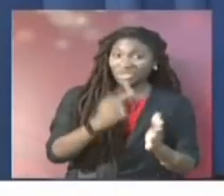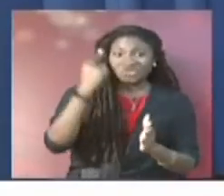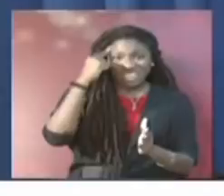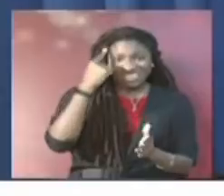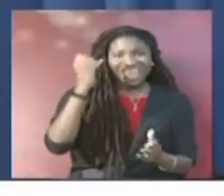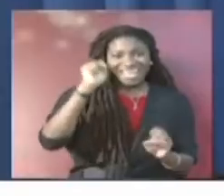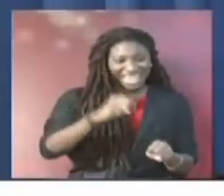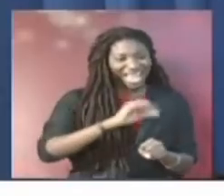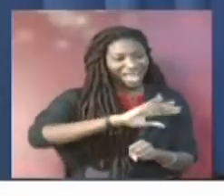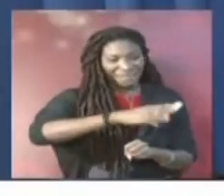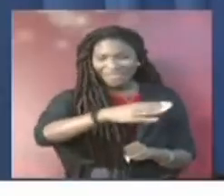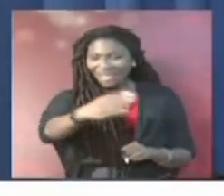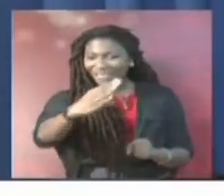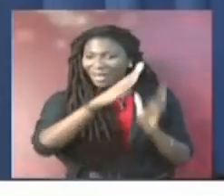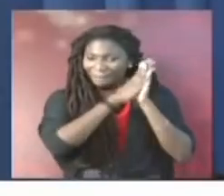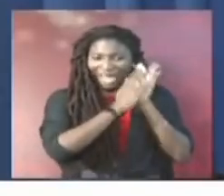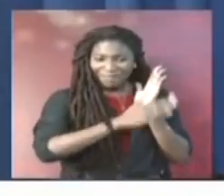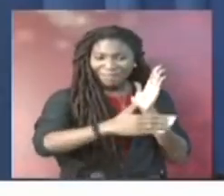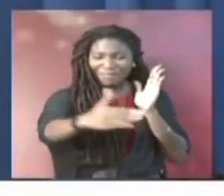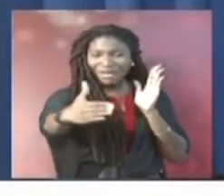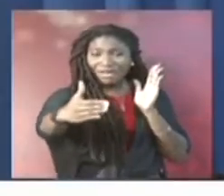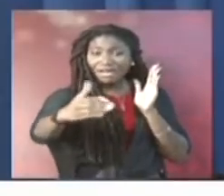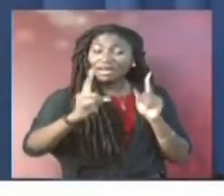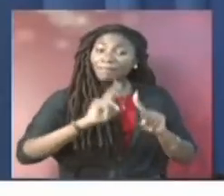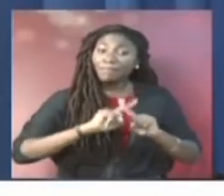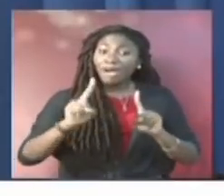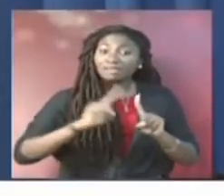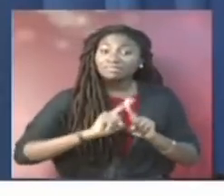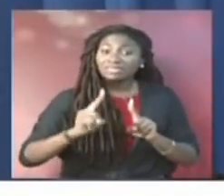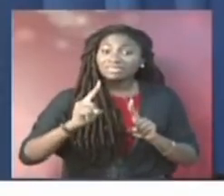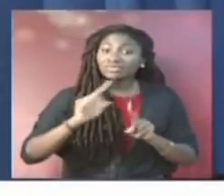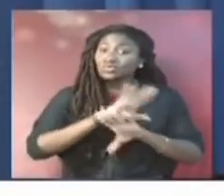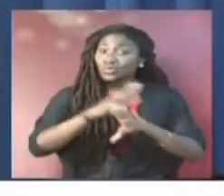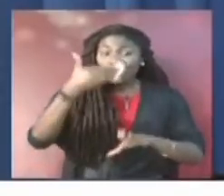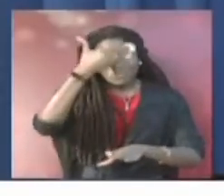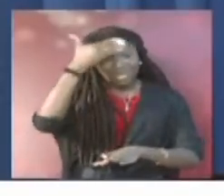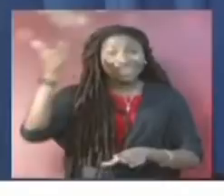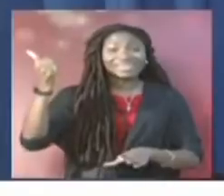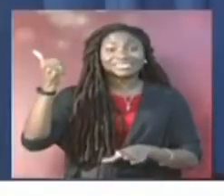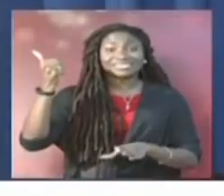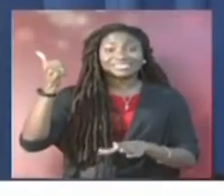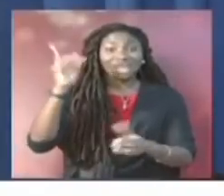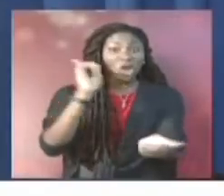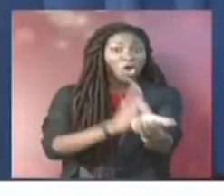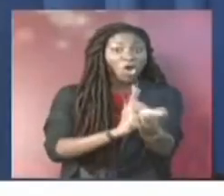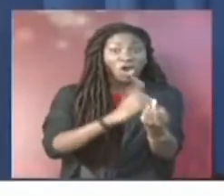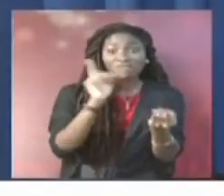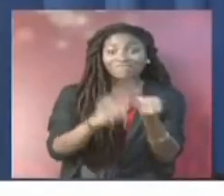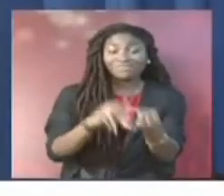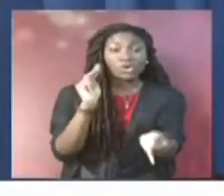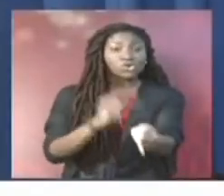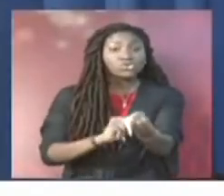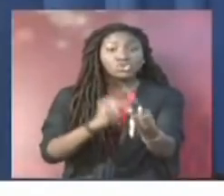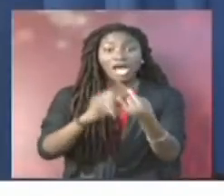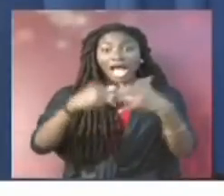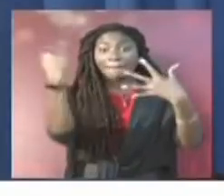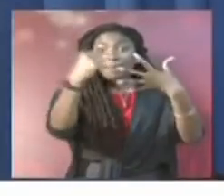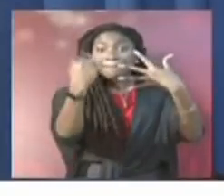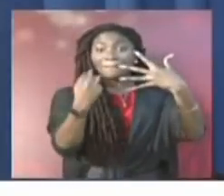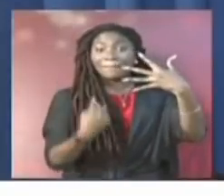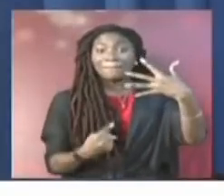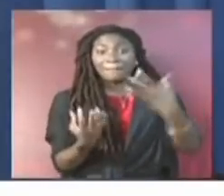a 50% capacity remaining, we are looking at straining all other factors and systems within the healthcare